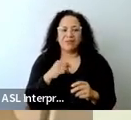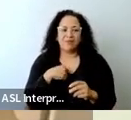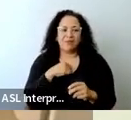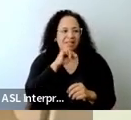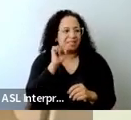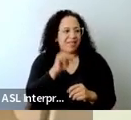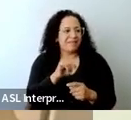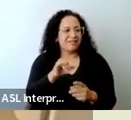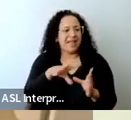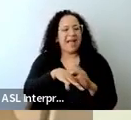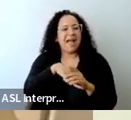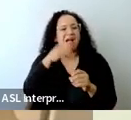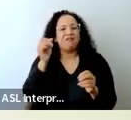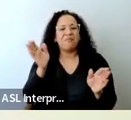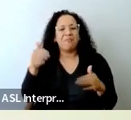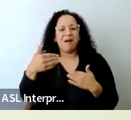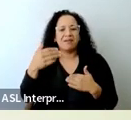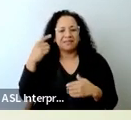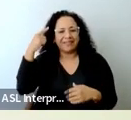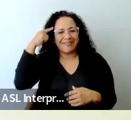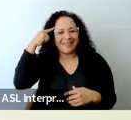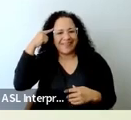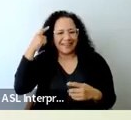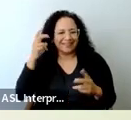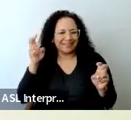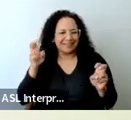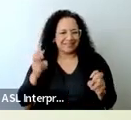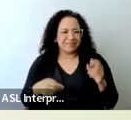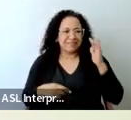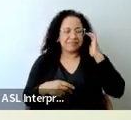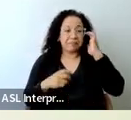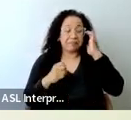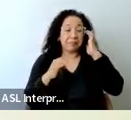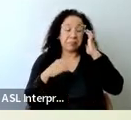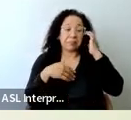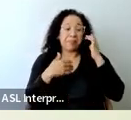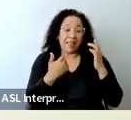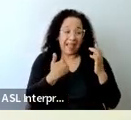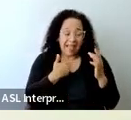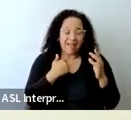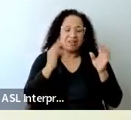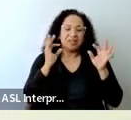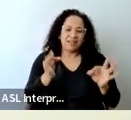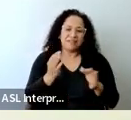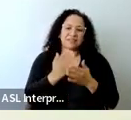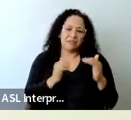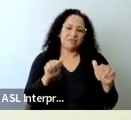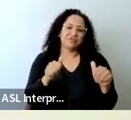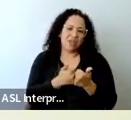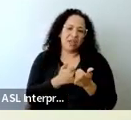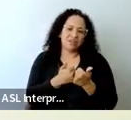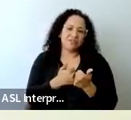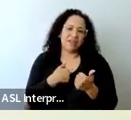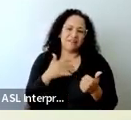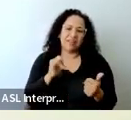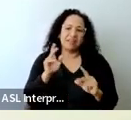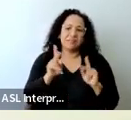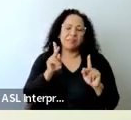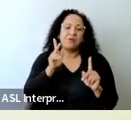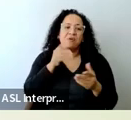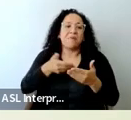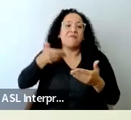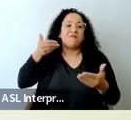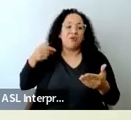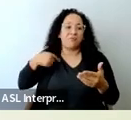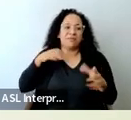the out-of-the-box thinking. Next slide. There definitely are challenges. I feel like the folks before me have